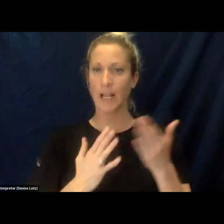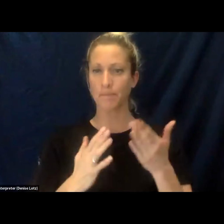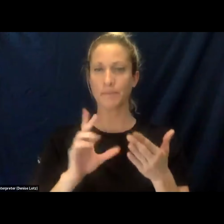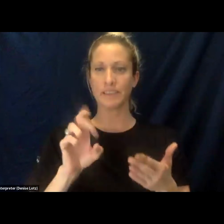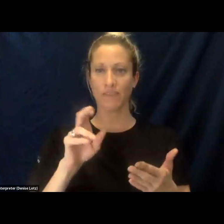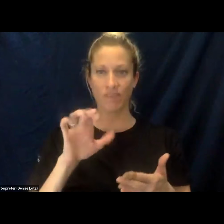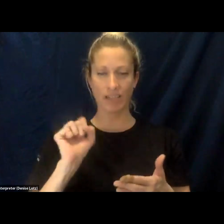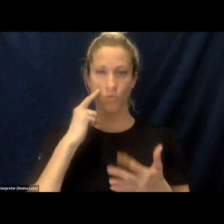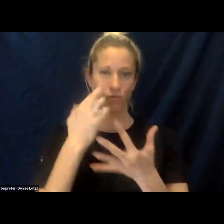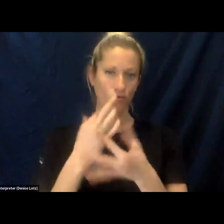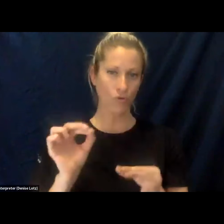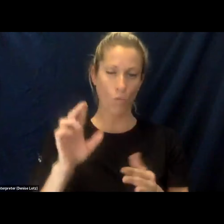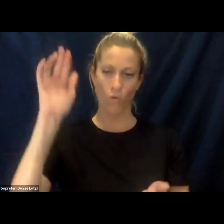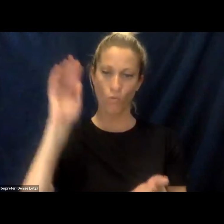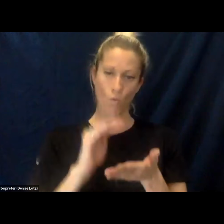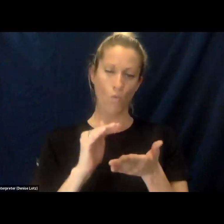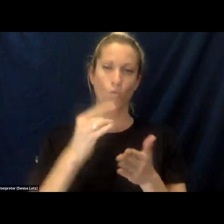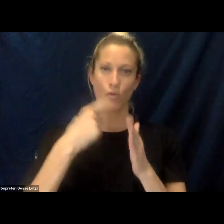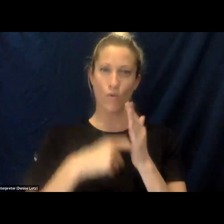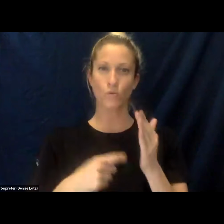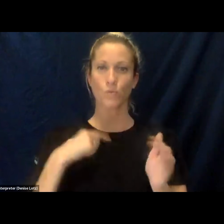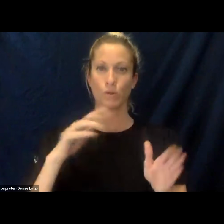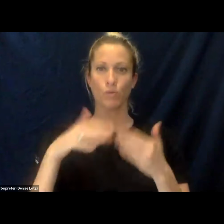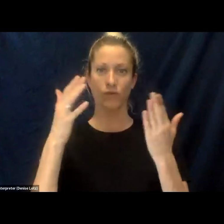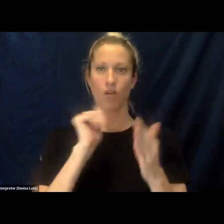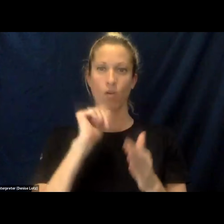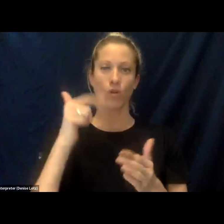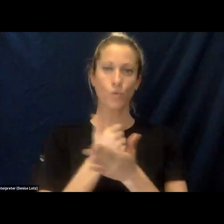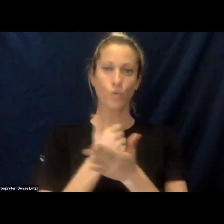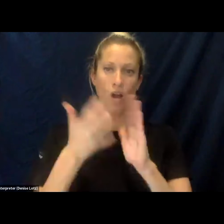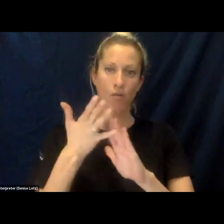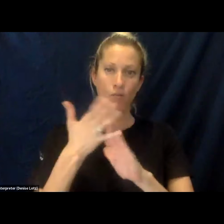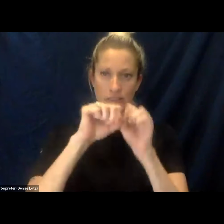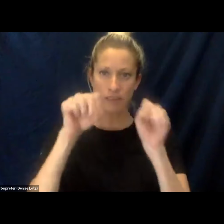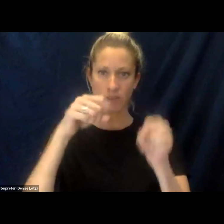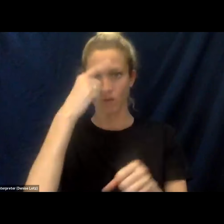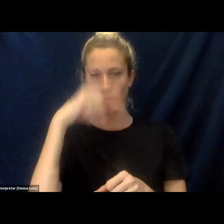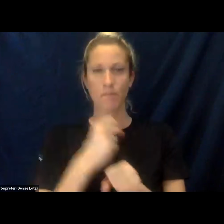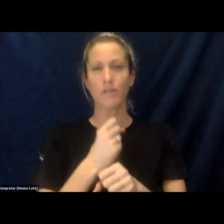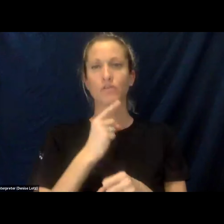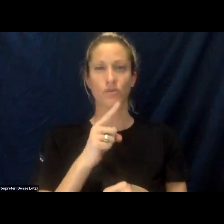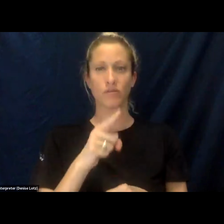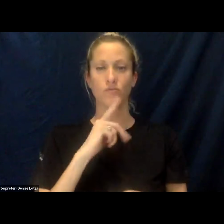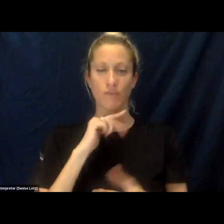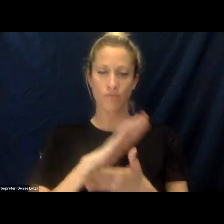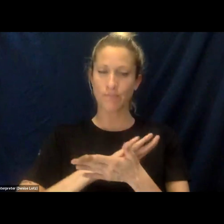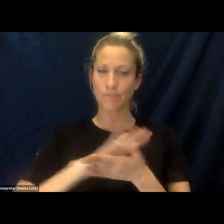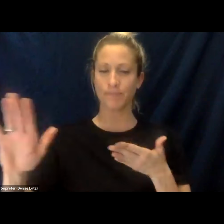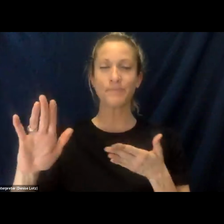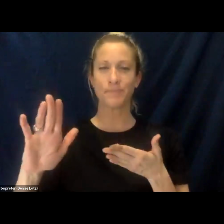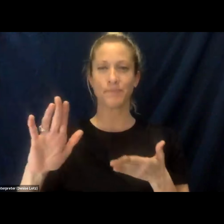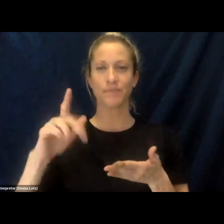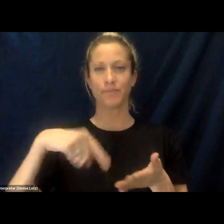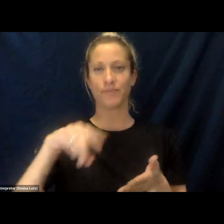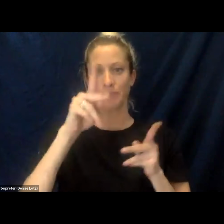very low cost. We provide, all new operating systems for them, ensure that they are fully cleaned up, and ensure that the individual themselves